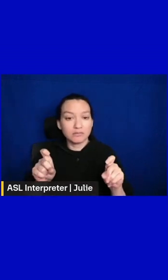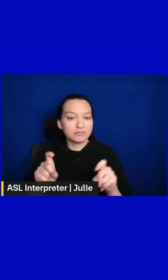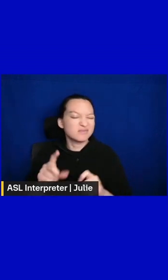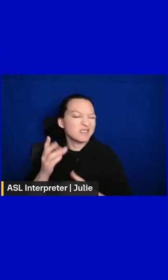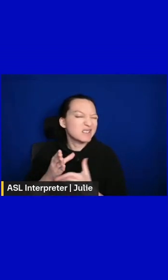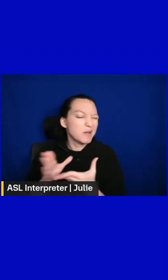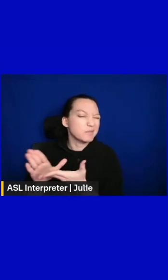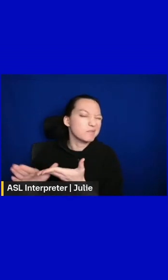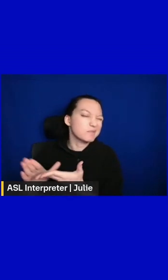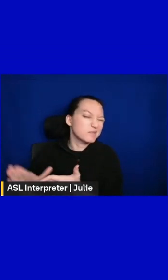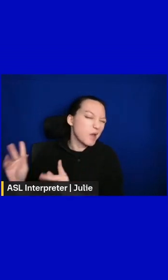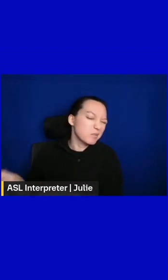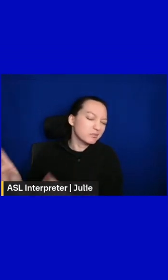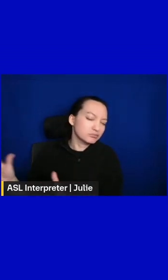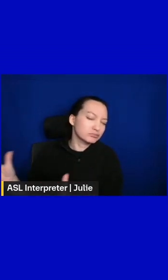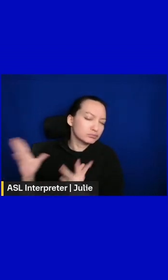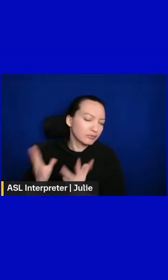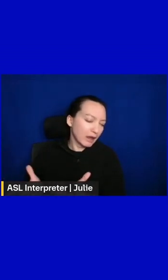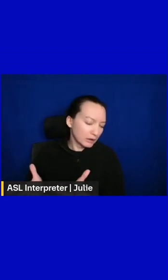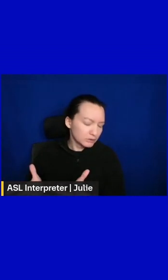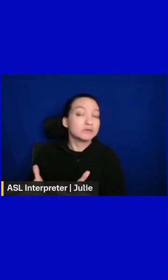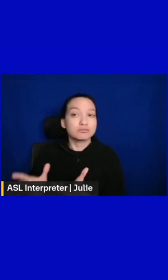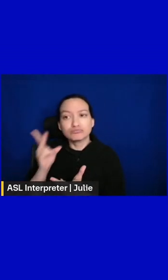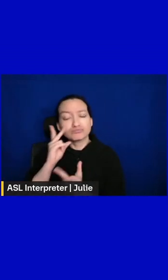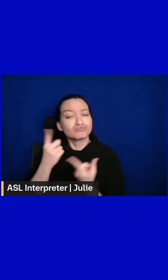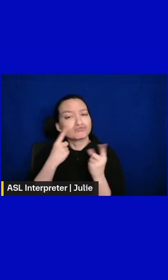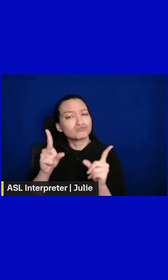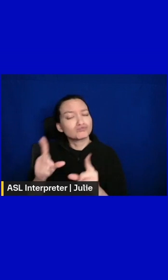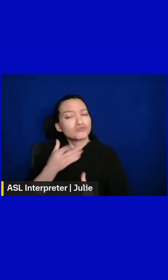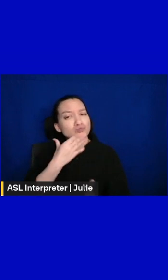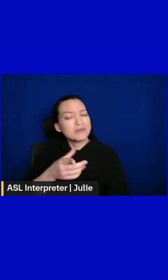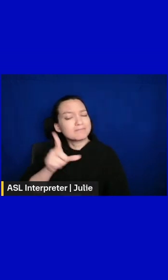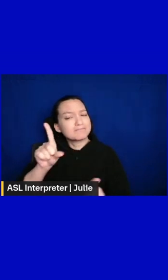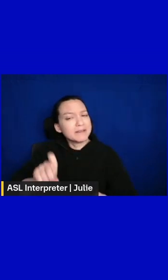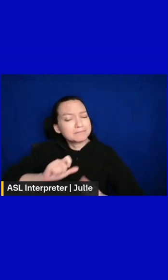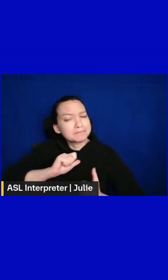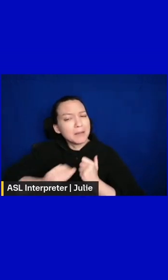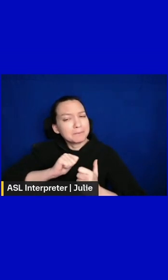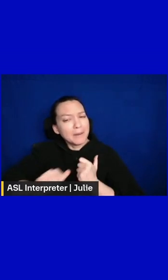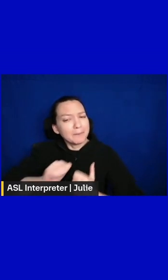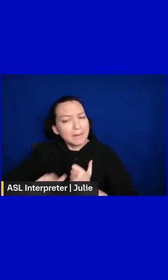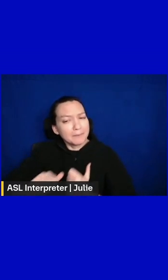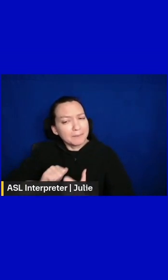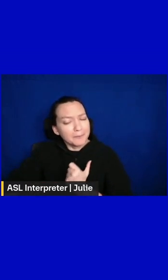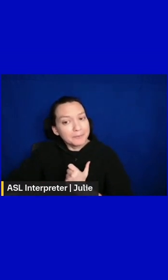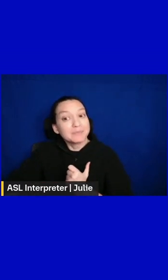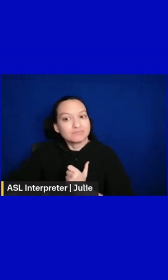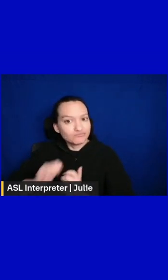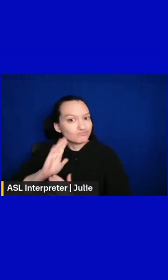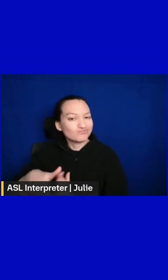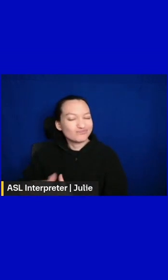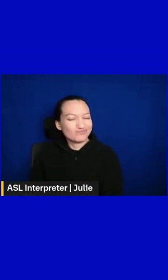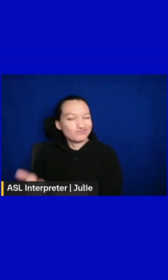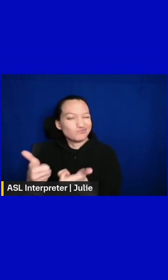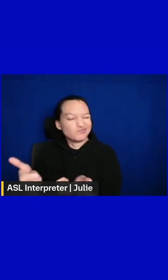to clean up, but that's okay. We still see successful tests coming by. And at the end, we have passed all of our